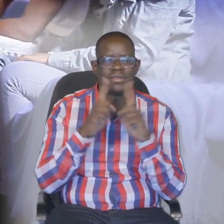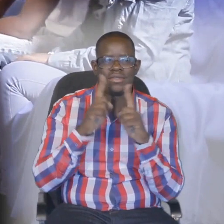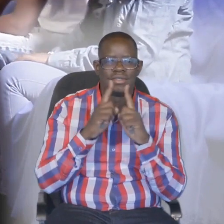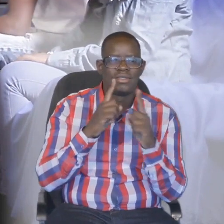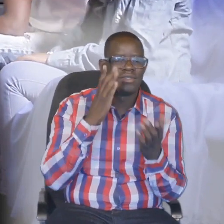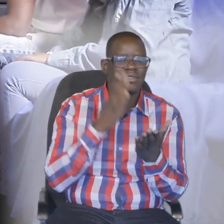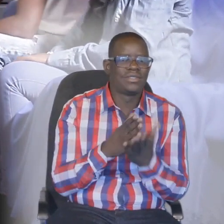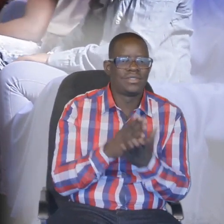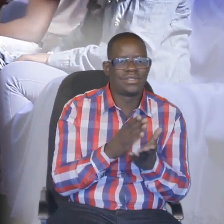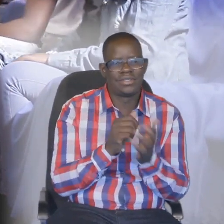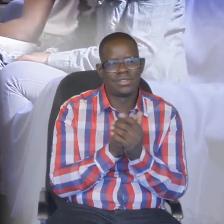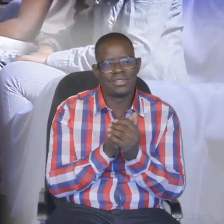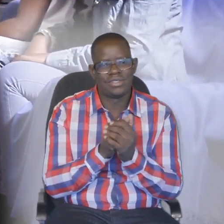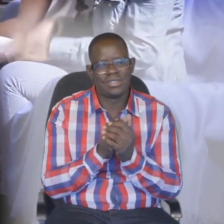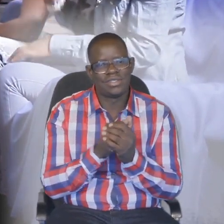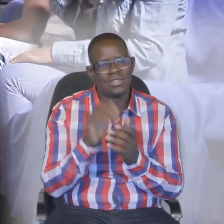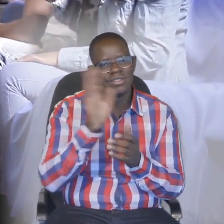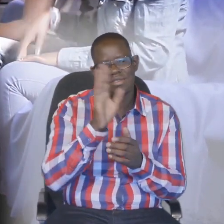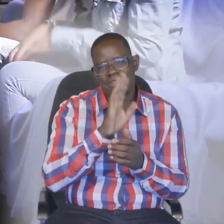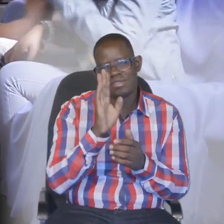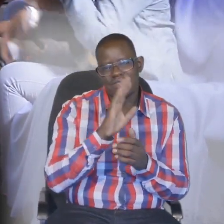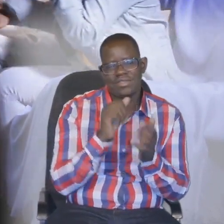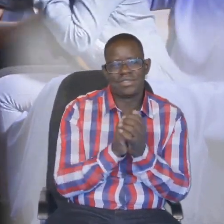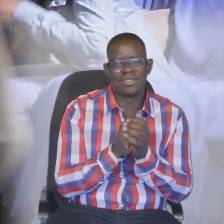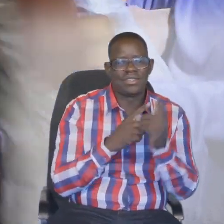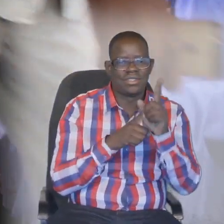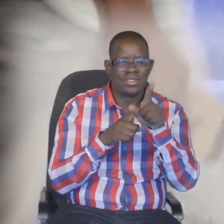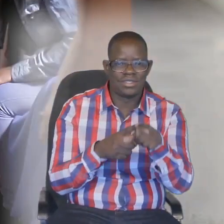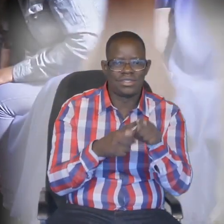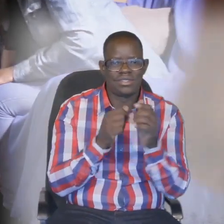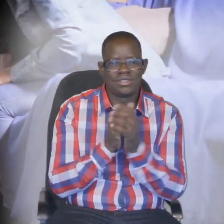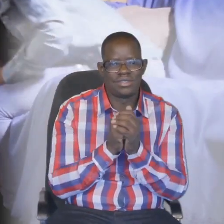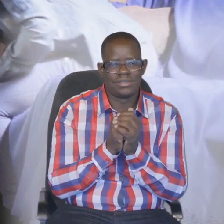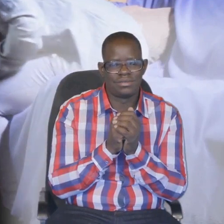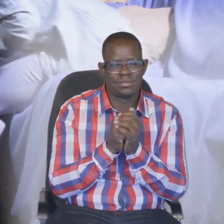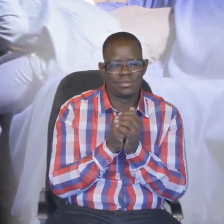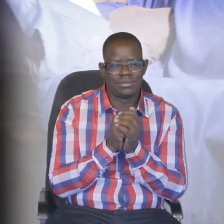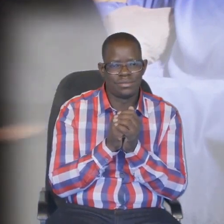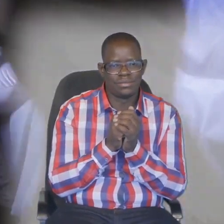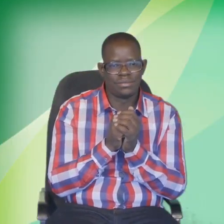Really? See you. Bye. Let's go, See you all tomorrow, guys. Okay, bye. Bye.